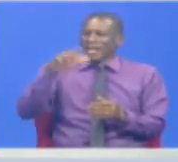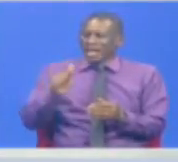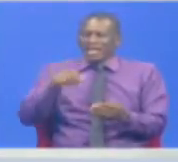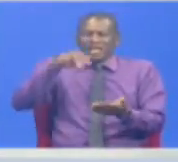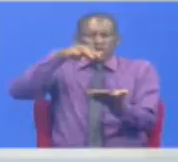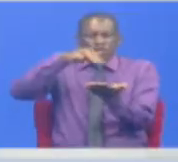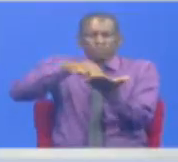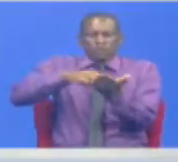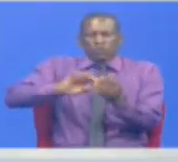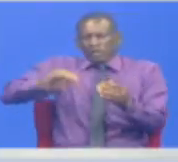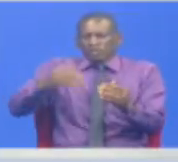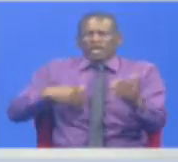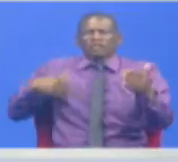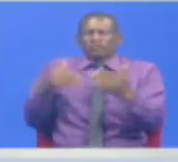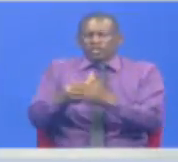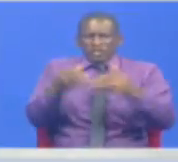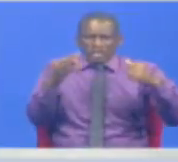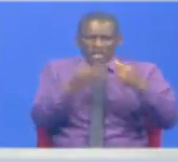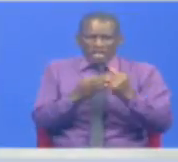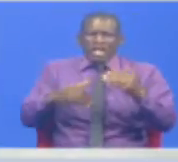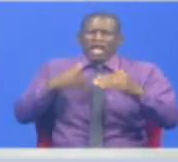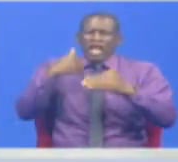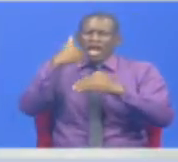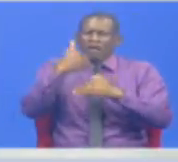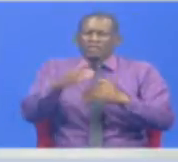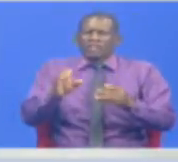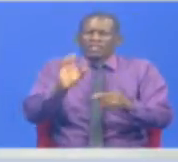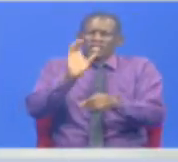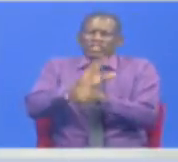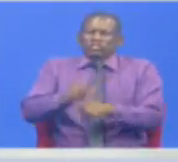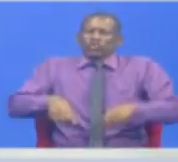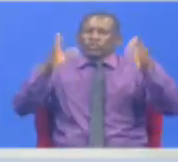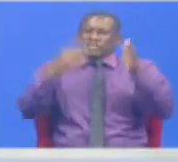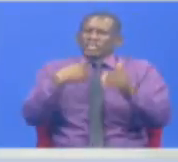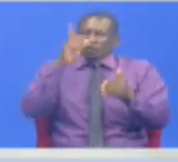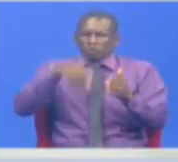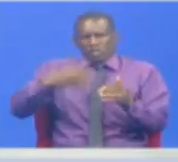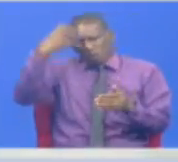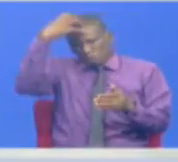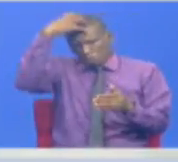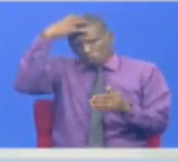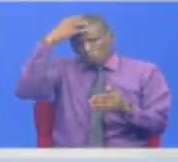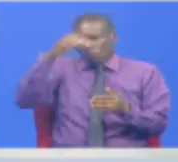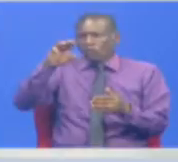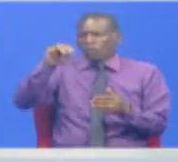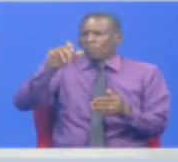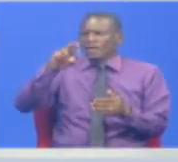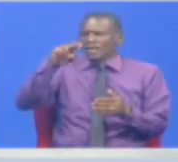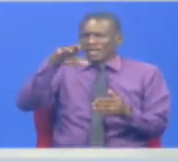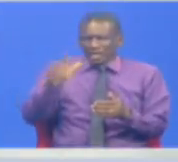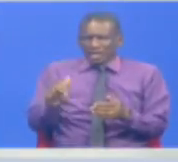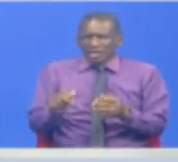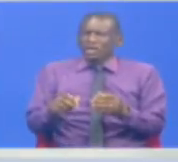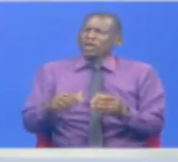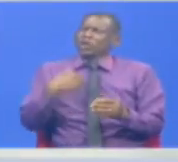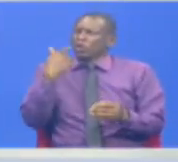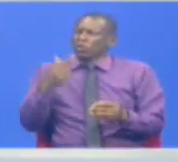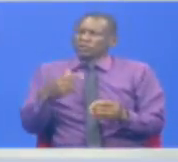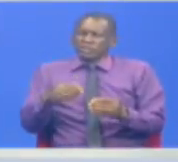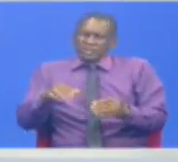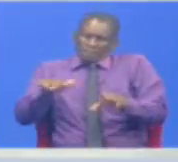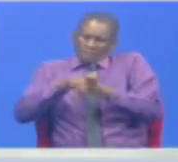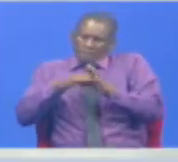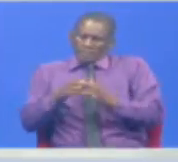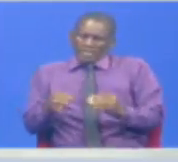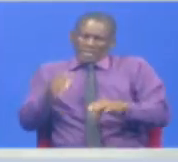to 8, according to the church's officials. Pope Lawrence Kalul, whose faction is headquartered at the shrine, told